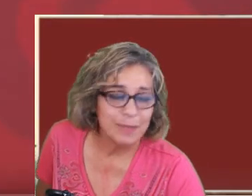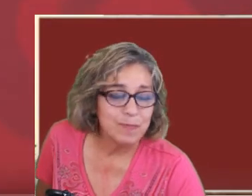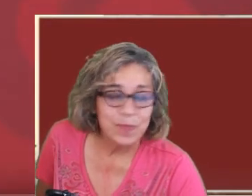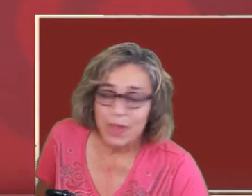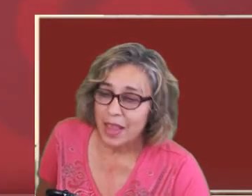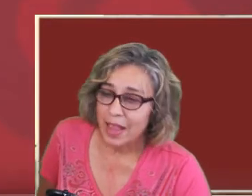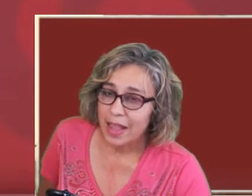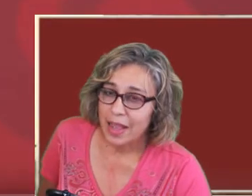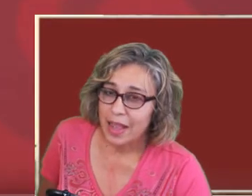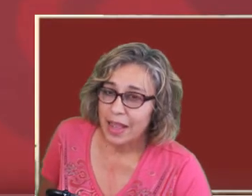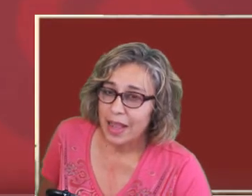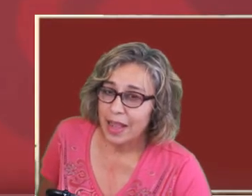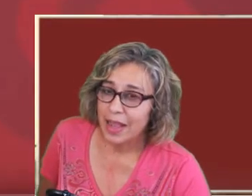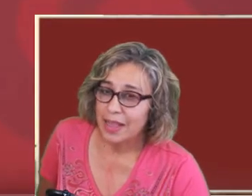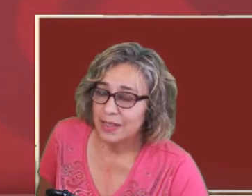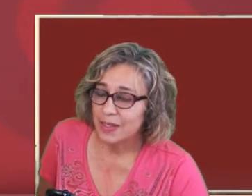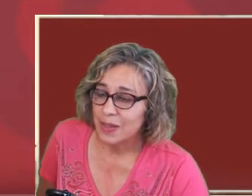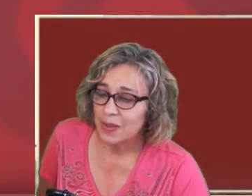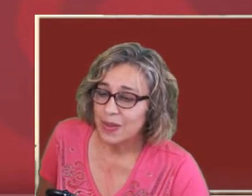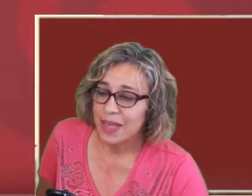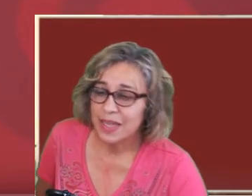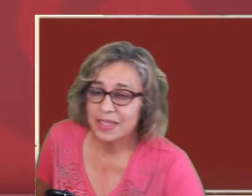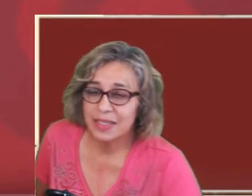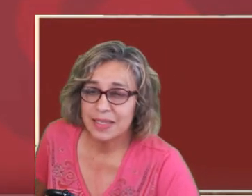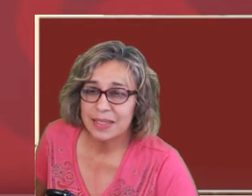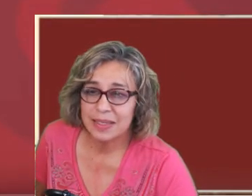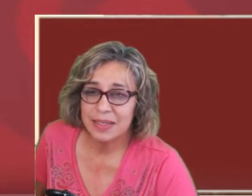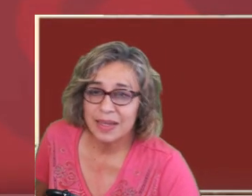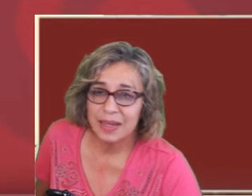Games. And